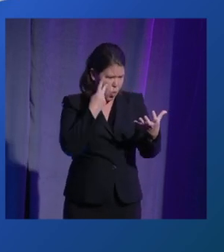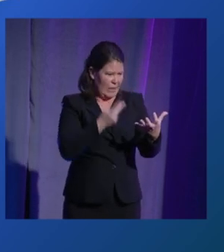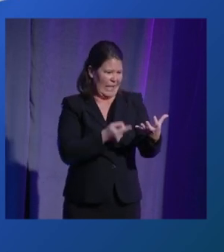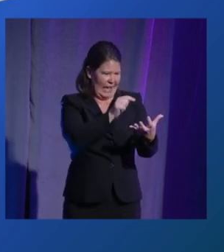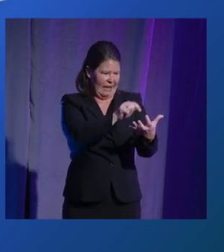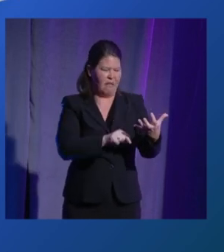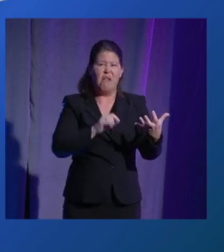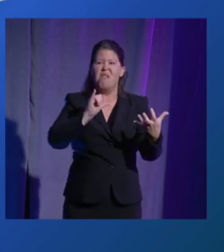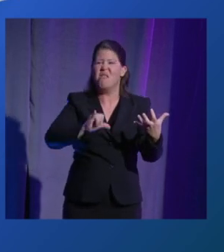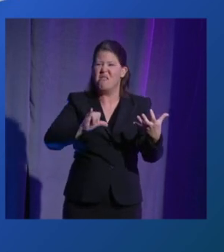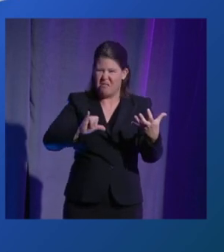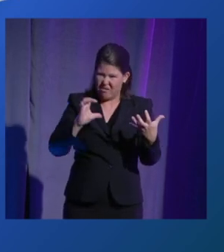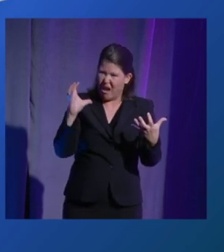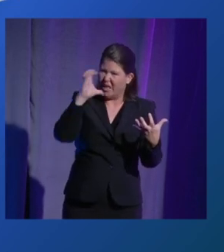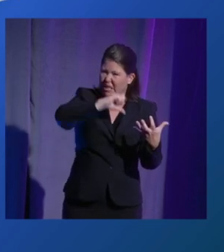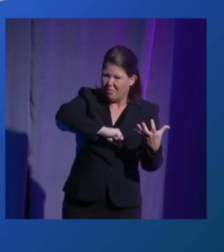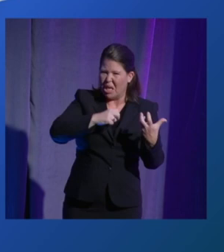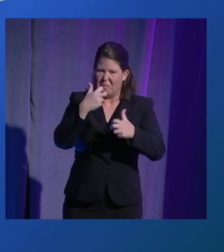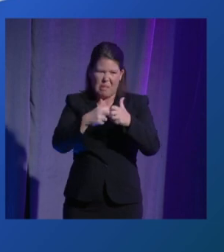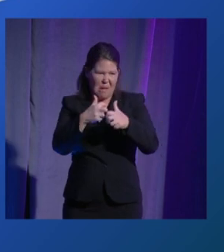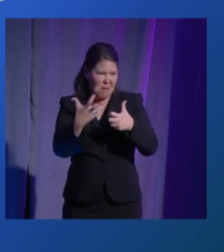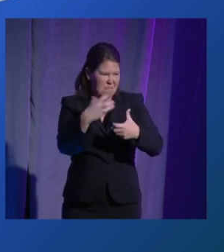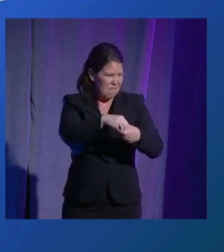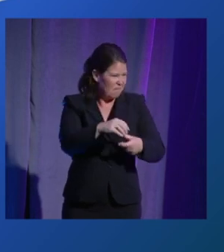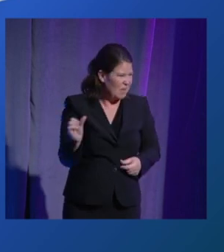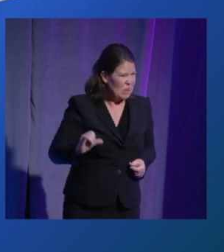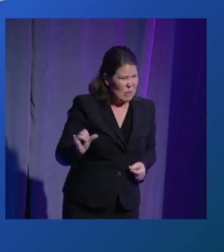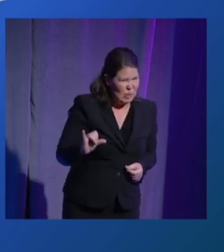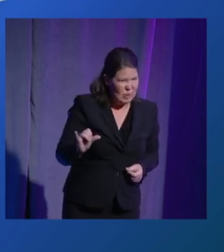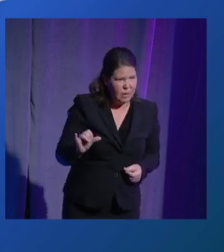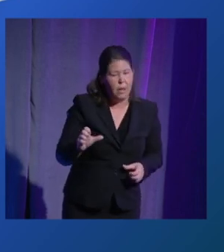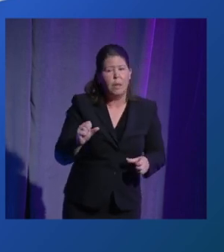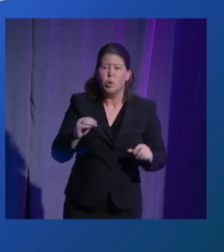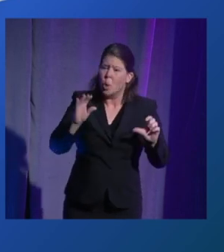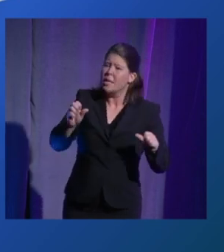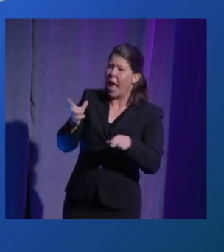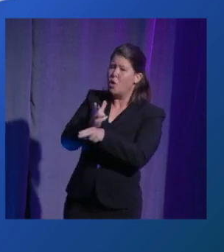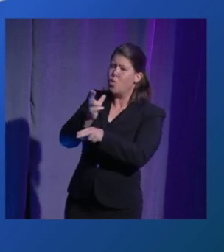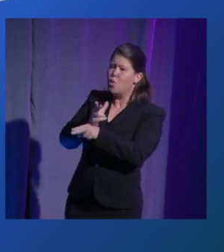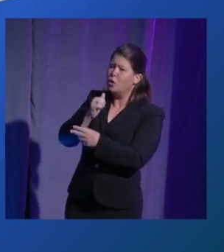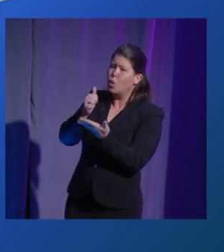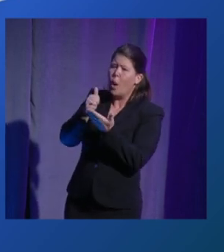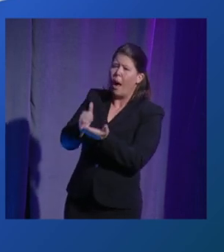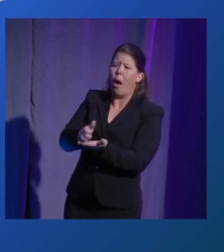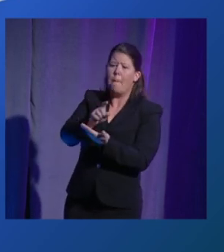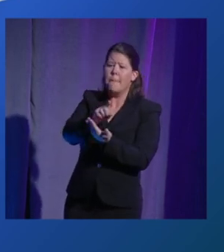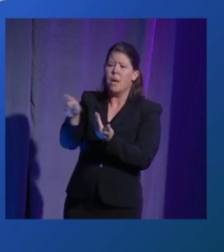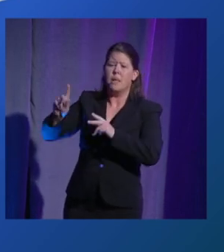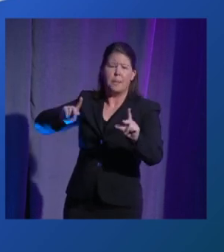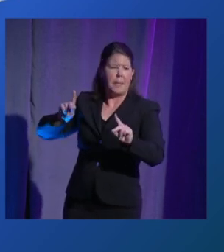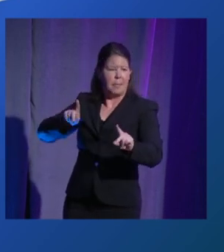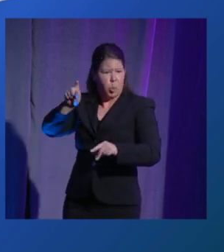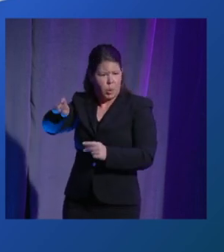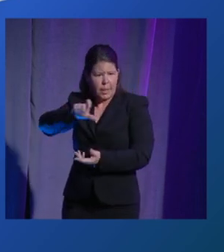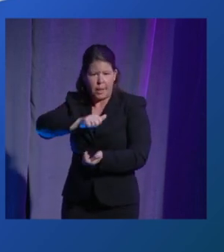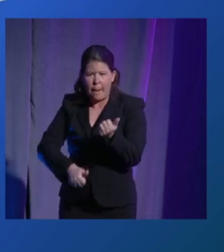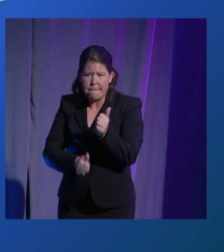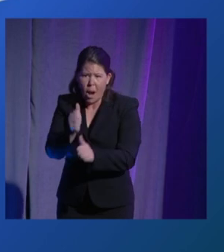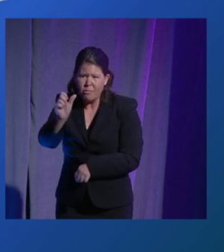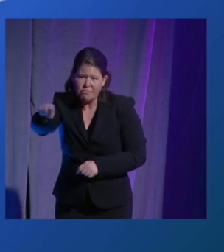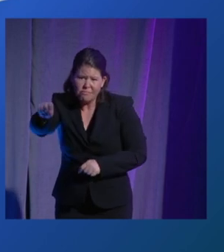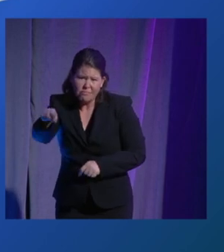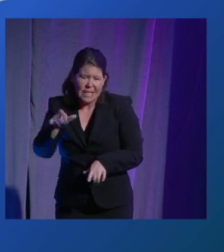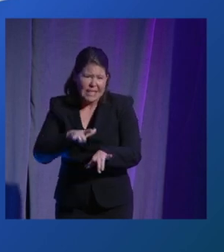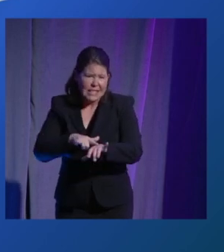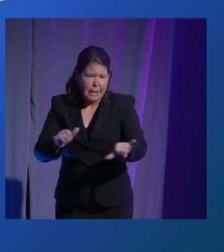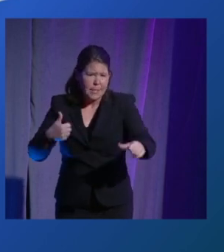huge opportunity to think about how we can use these models to help th those among us who need it most um and on the flip side making sure that